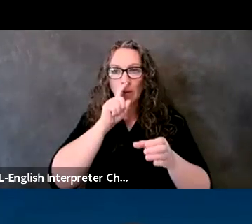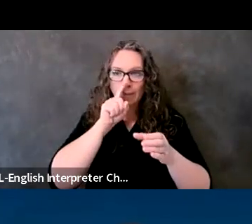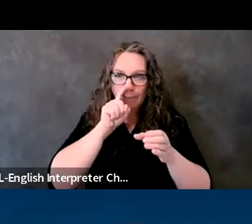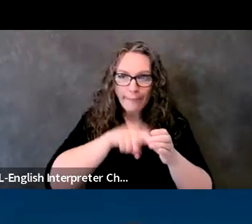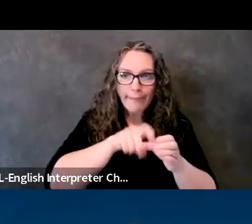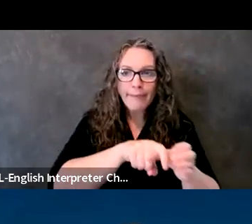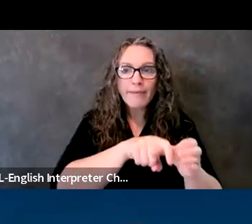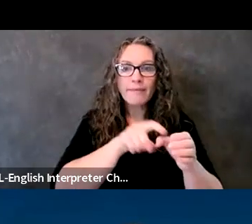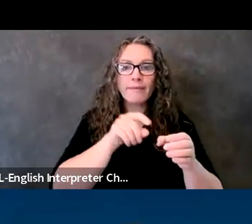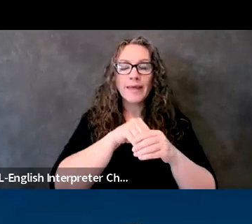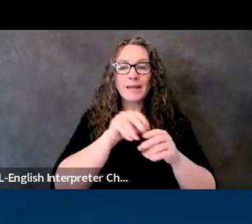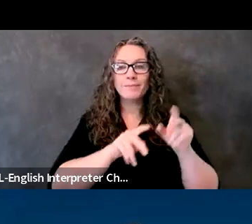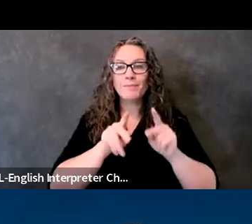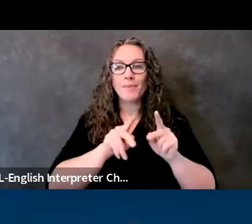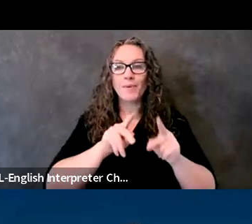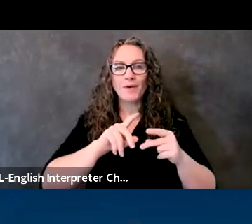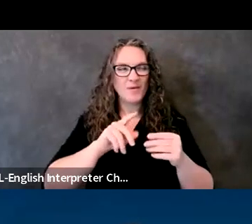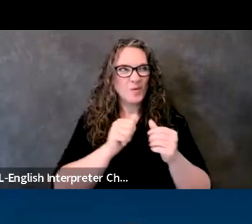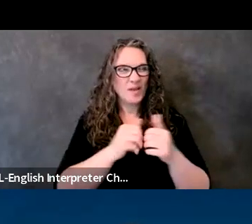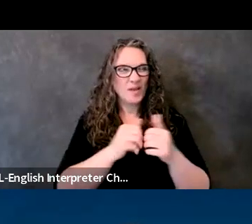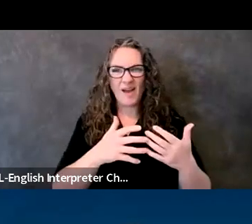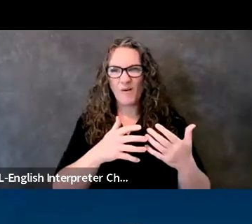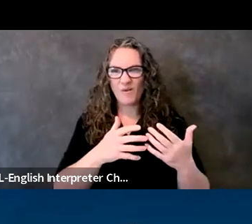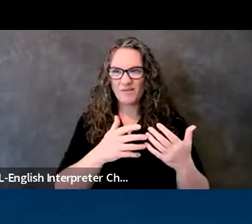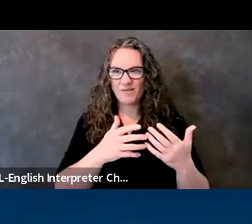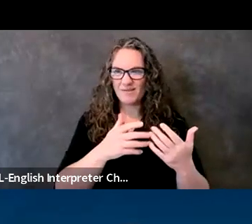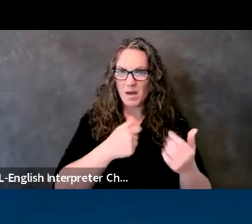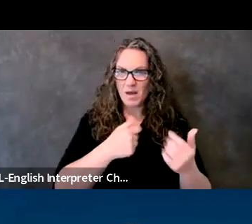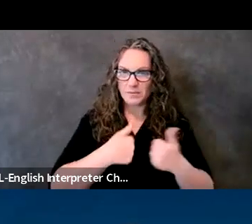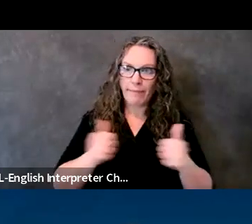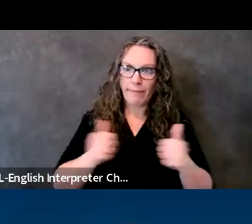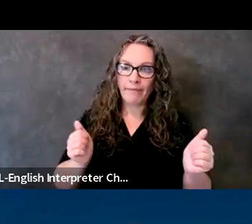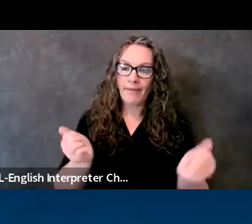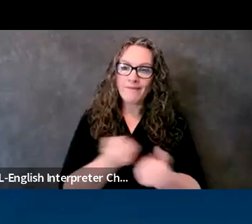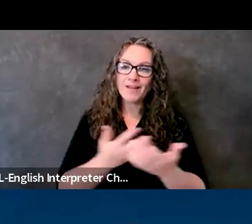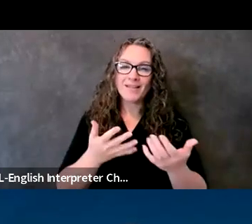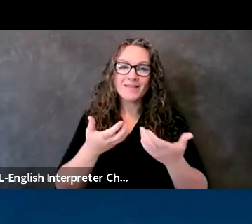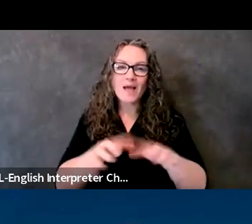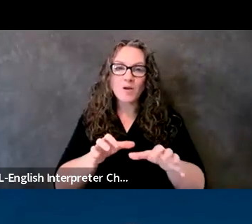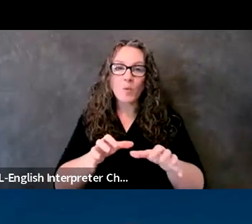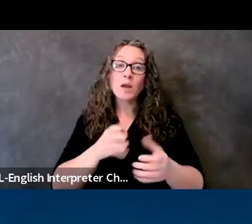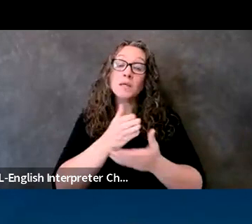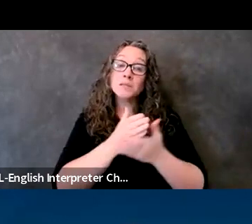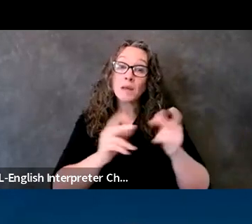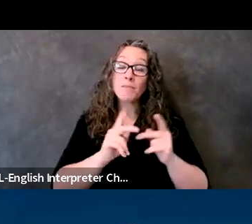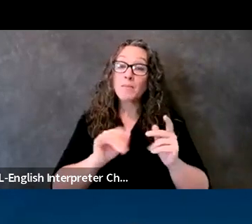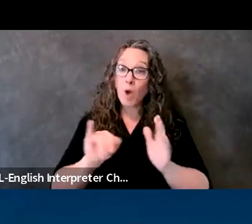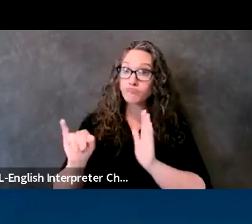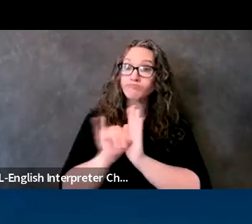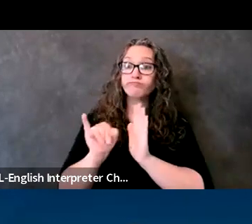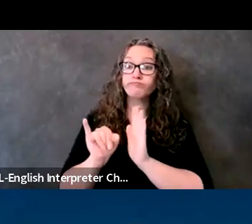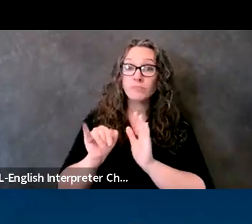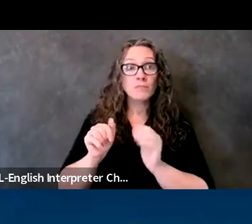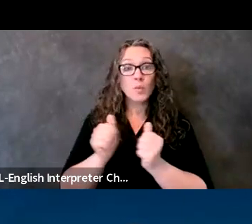With regard to a disability, some people are, you know, identify with their disability, and then some people do